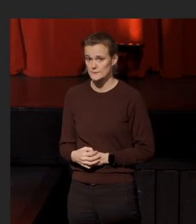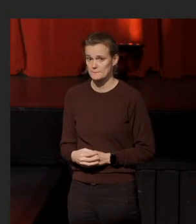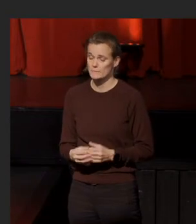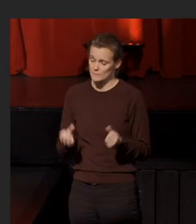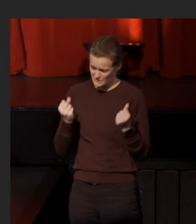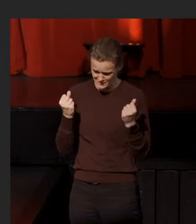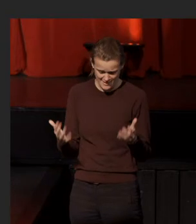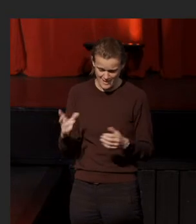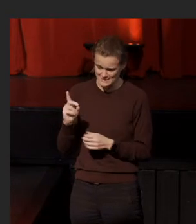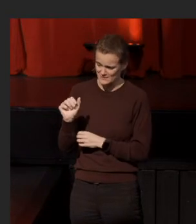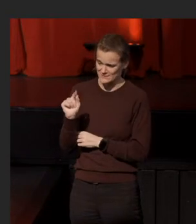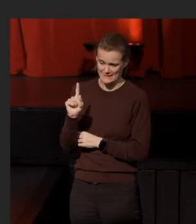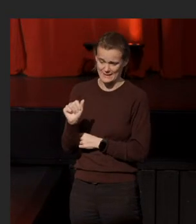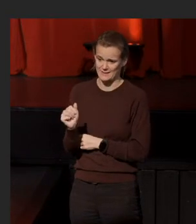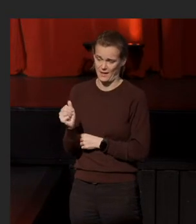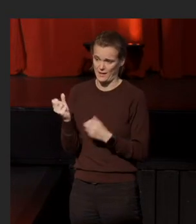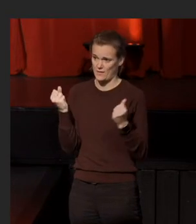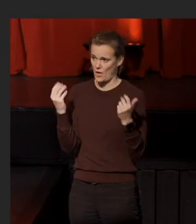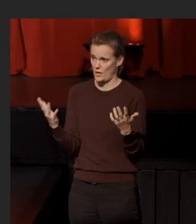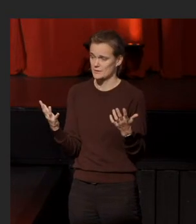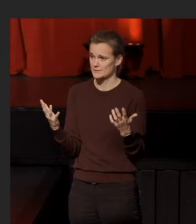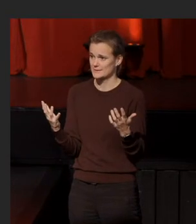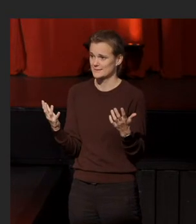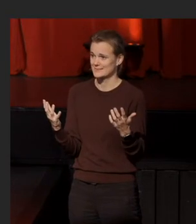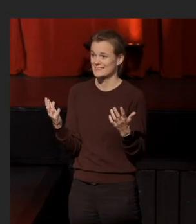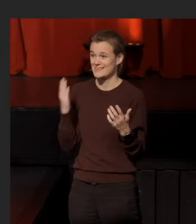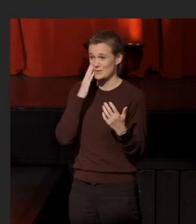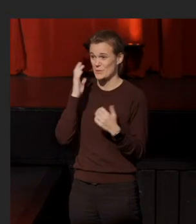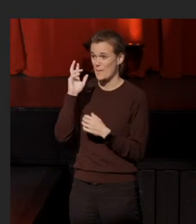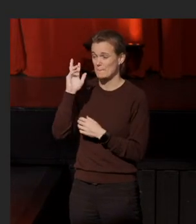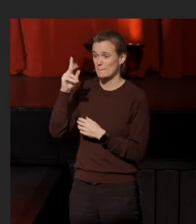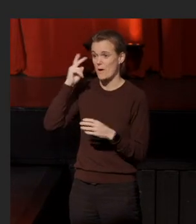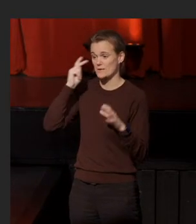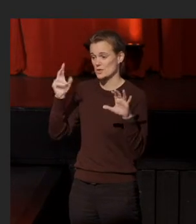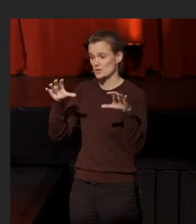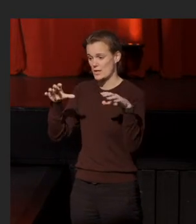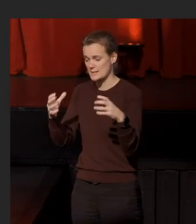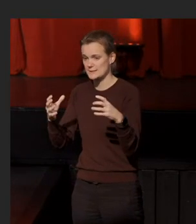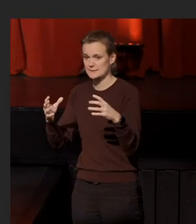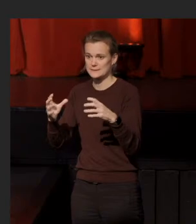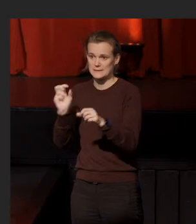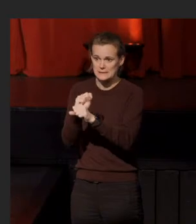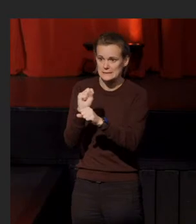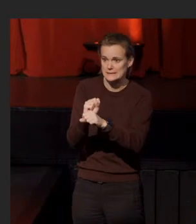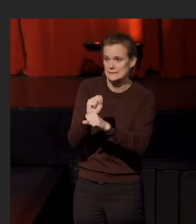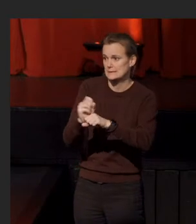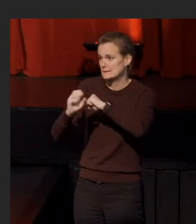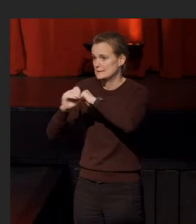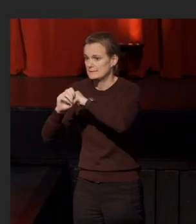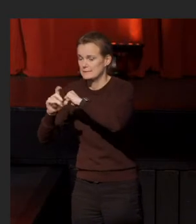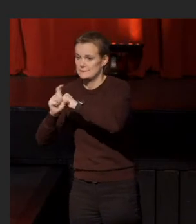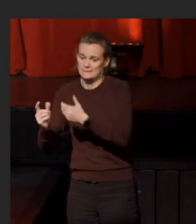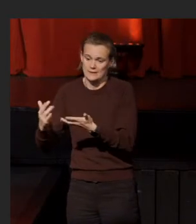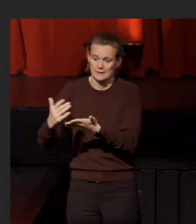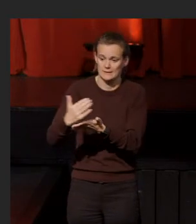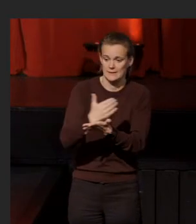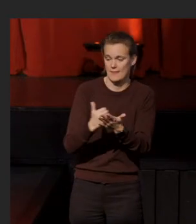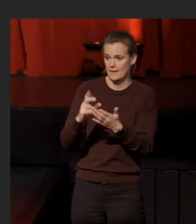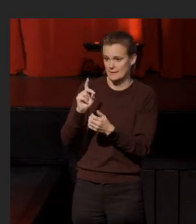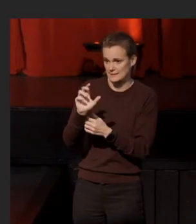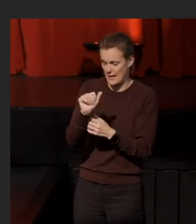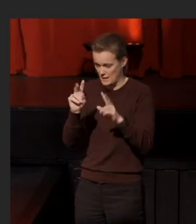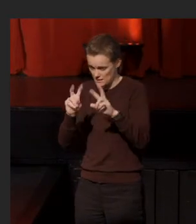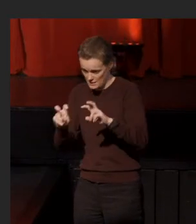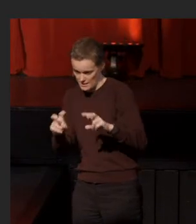of data. The campaign machinery that goes into collecting data and making use of it